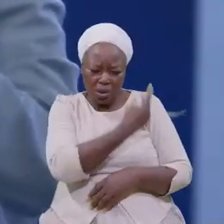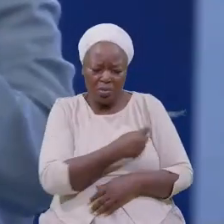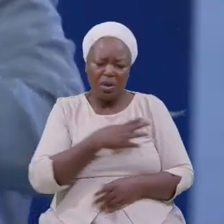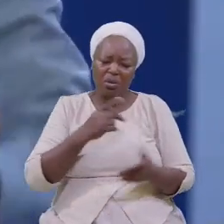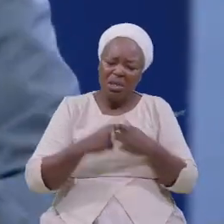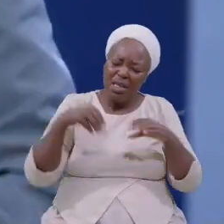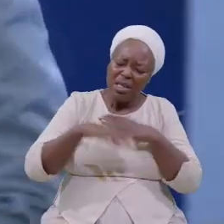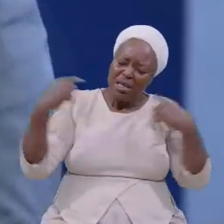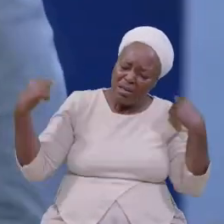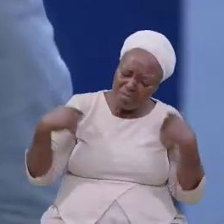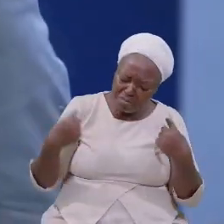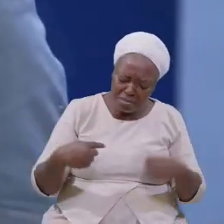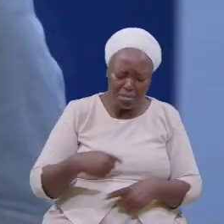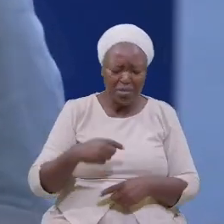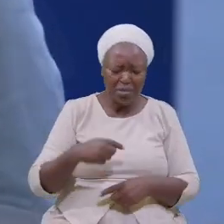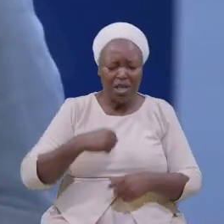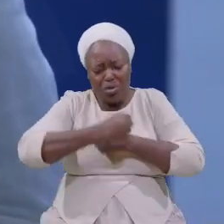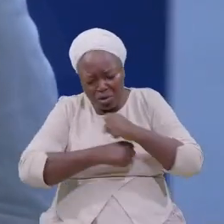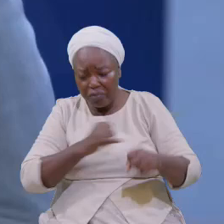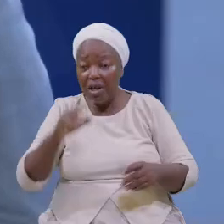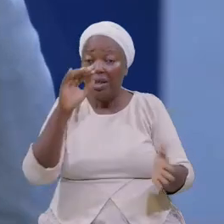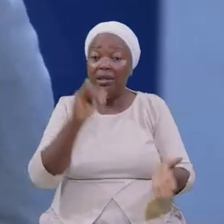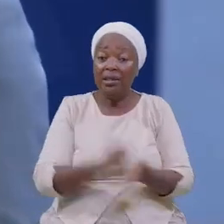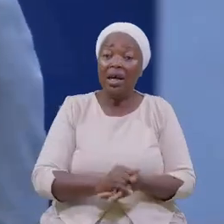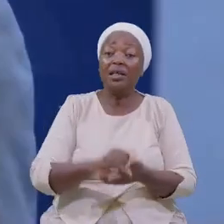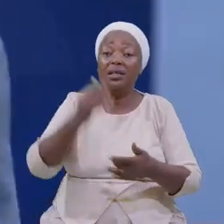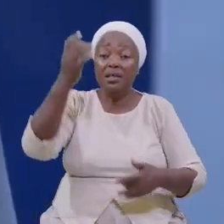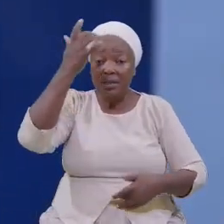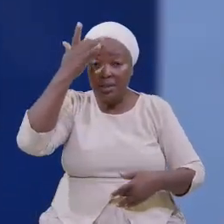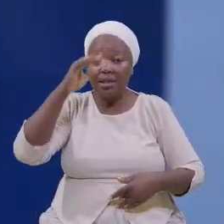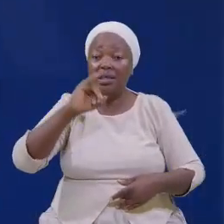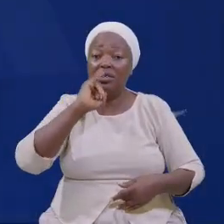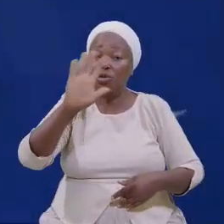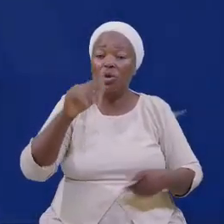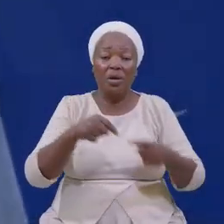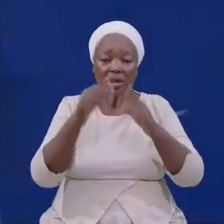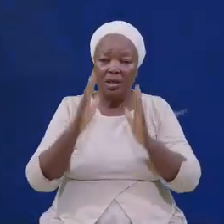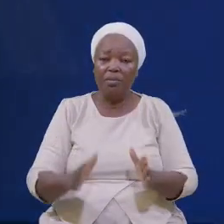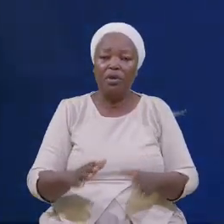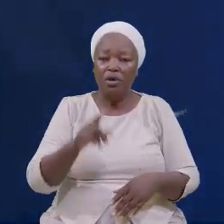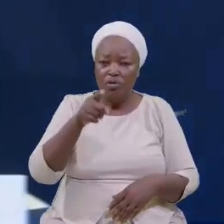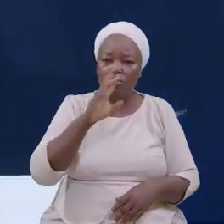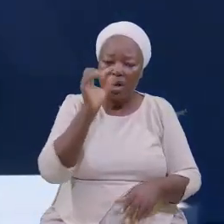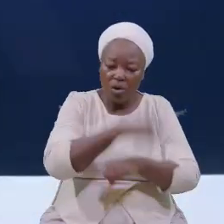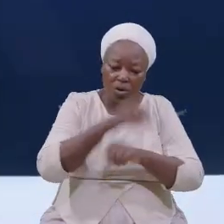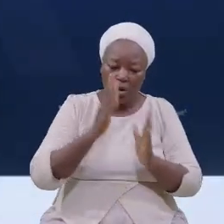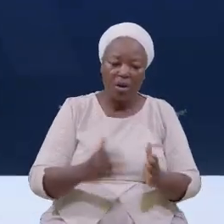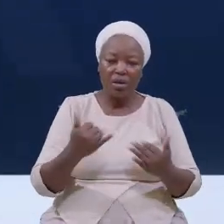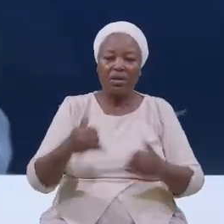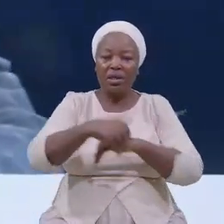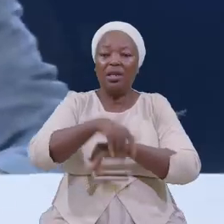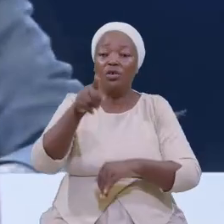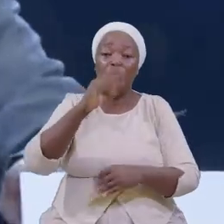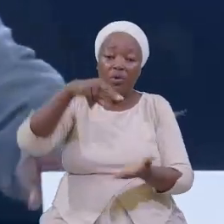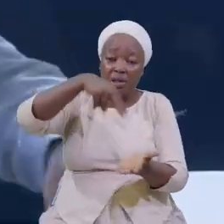and suffering. That sickness is your enemy. You are a conqueror tonight. You will